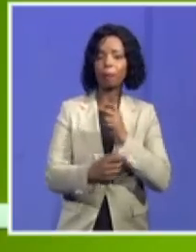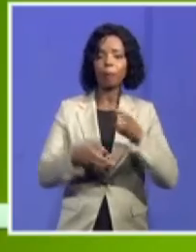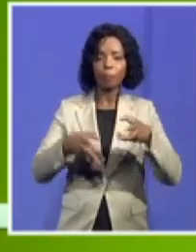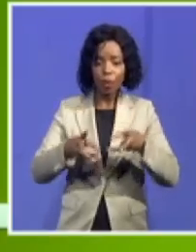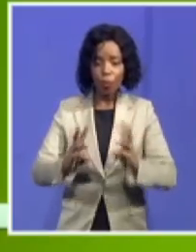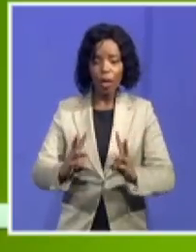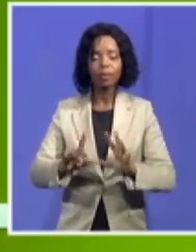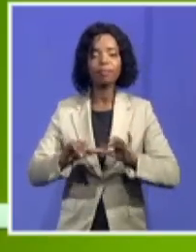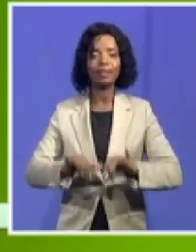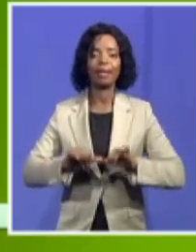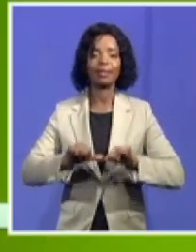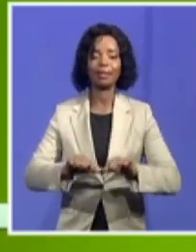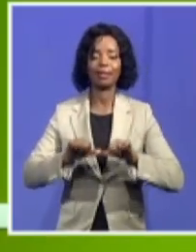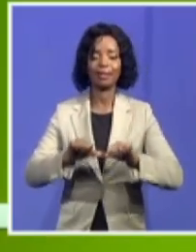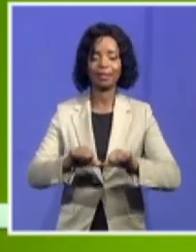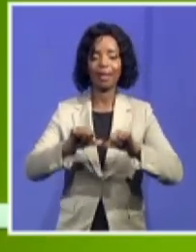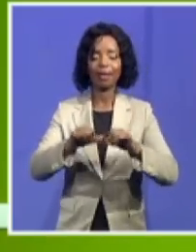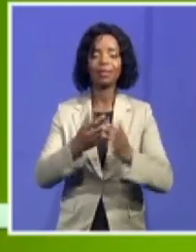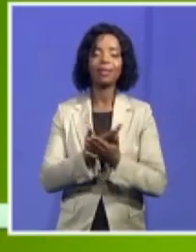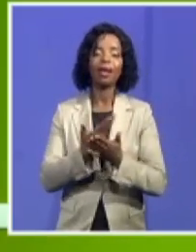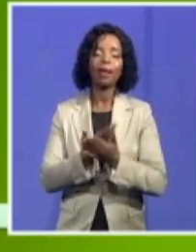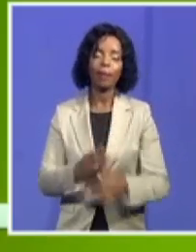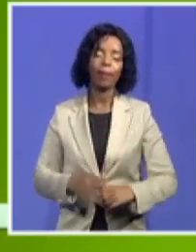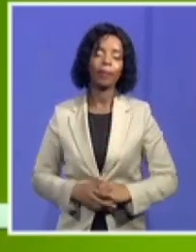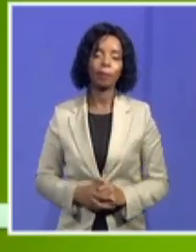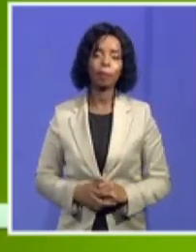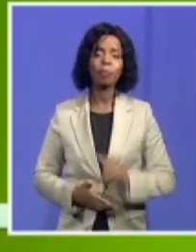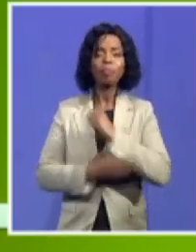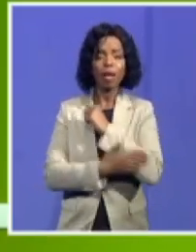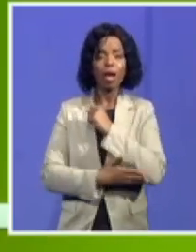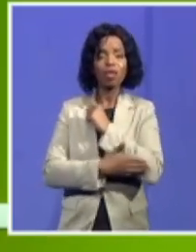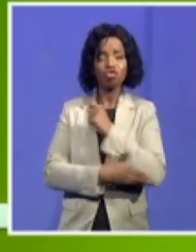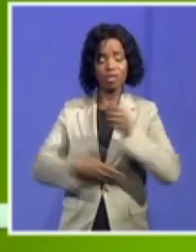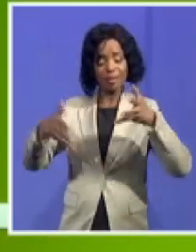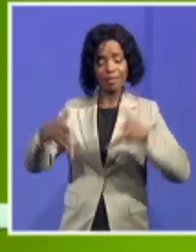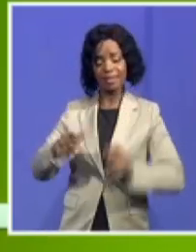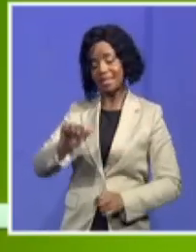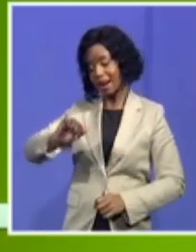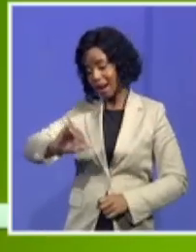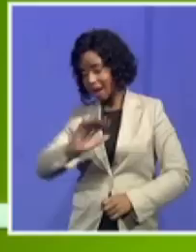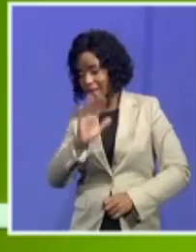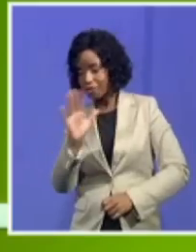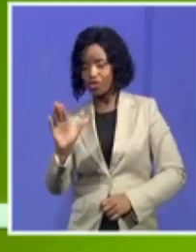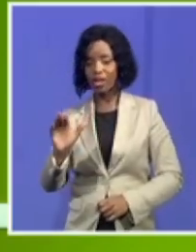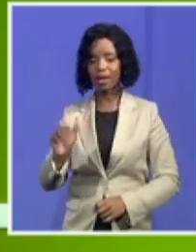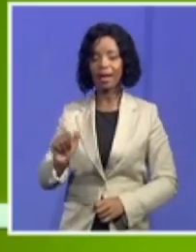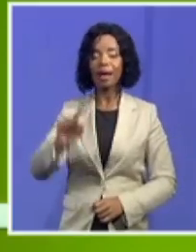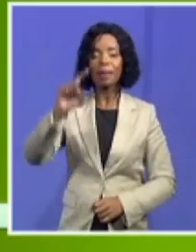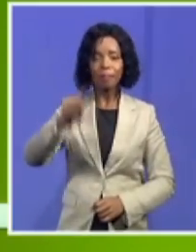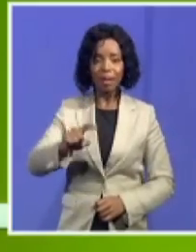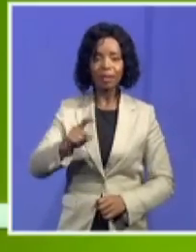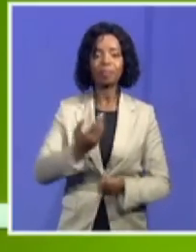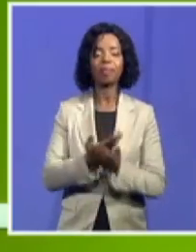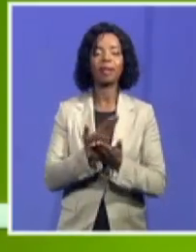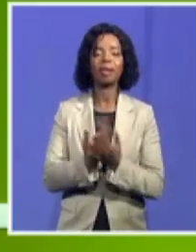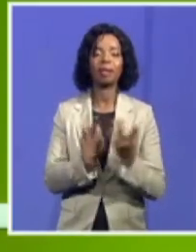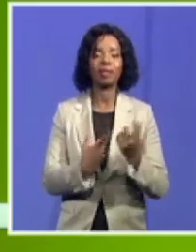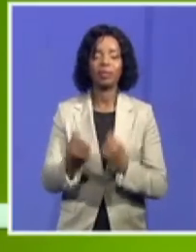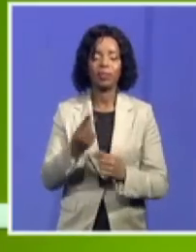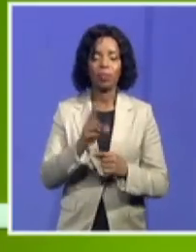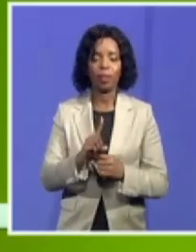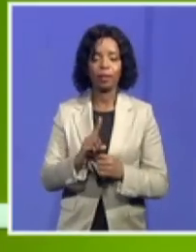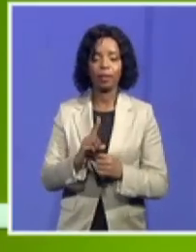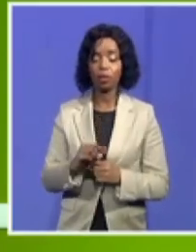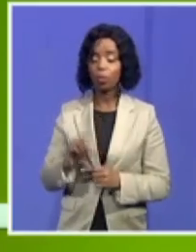Countries on the African continent need to be able to explore as well to